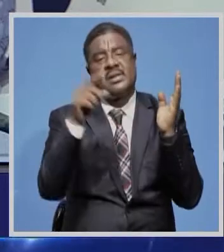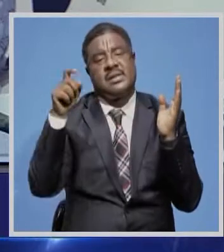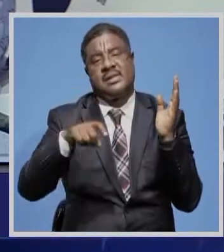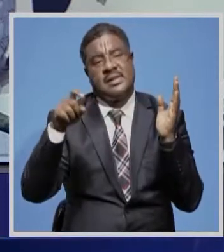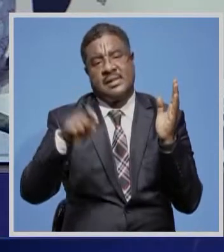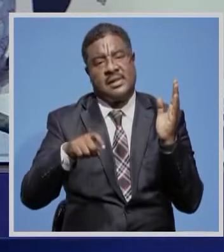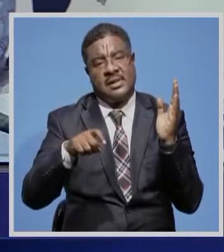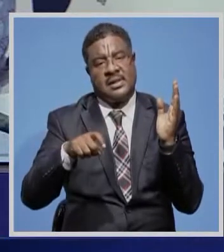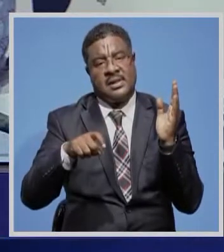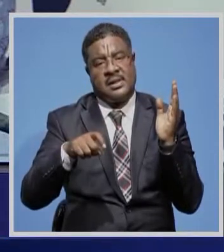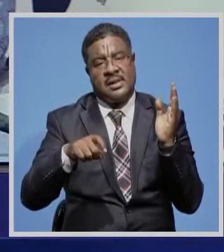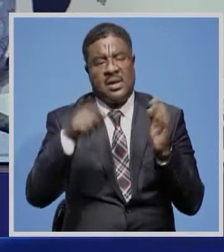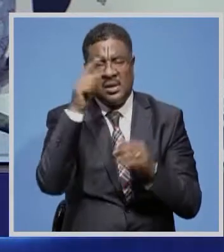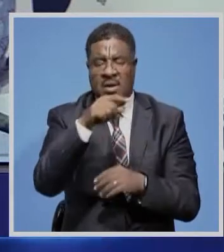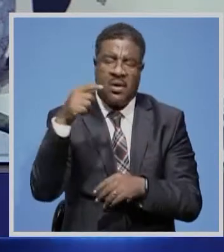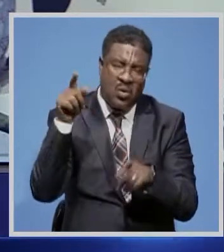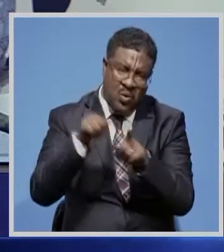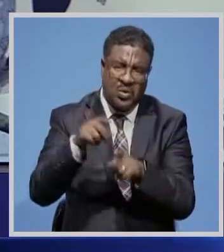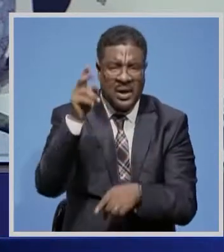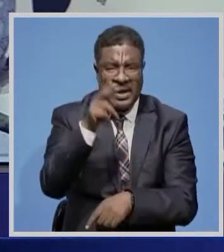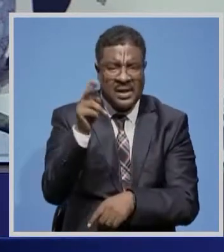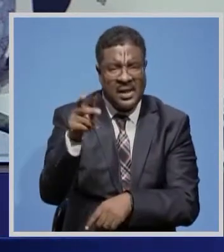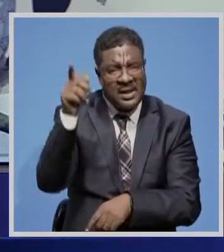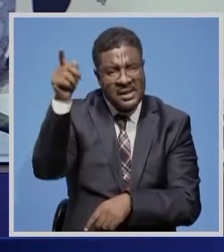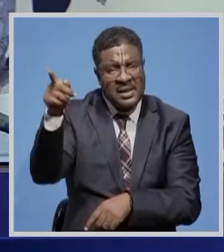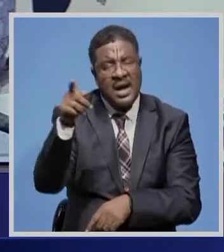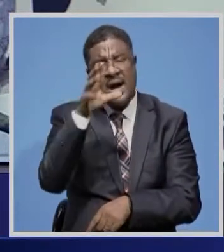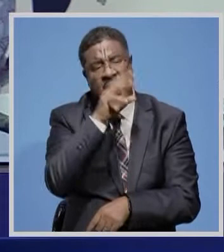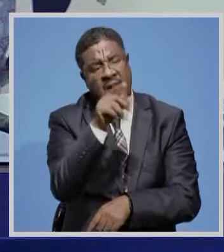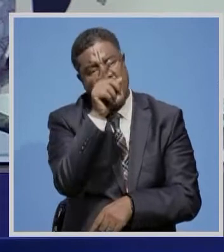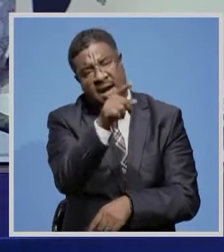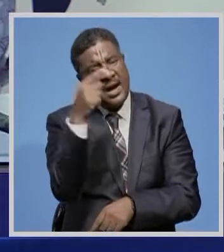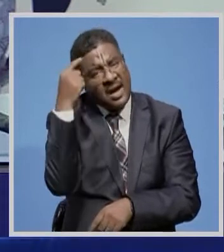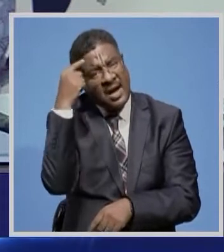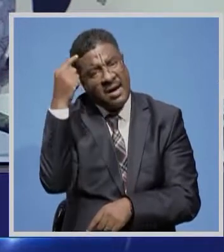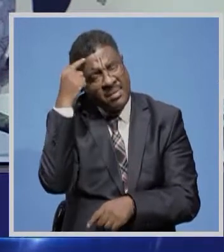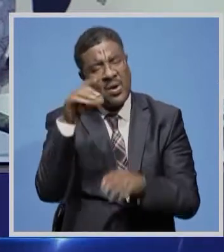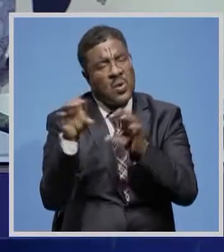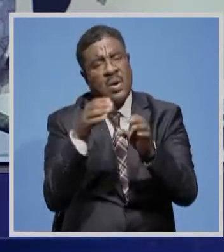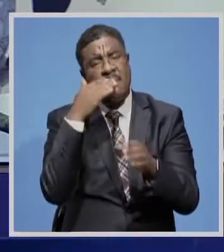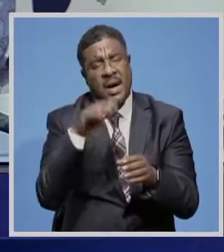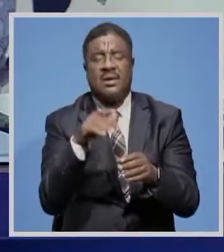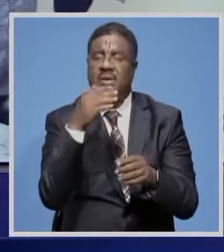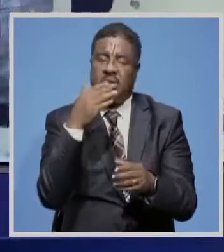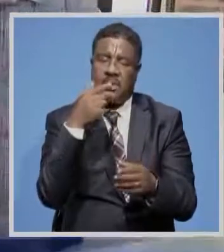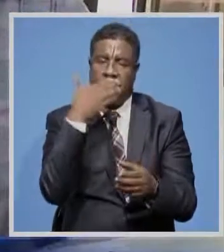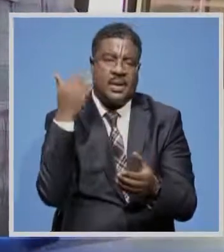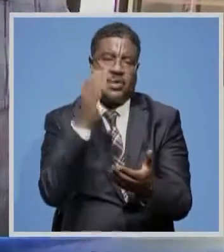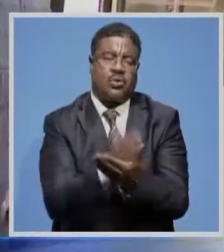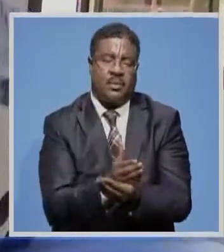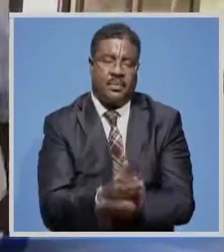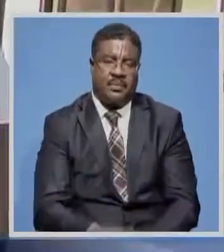also castigated UPND leader Hakainde Hichilema for stating that the government is not ready to run the mines. No.